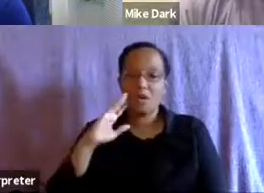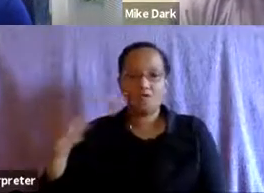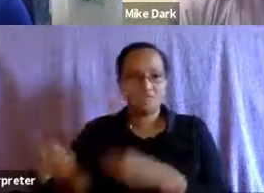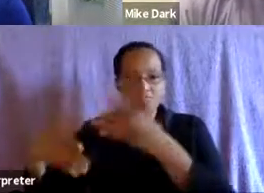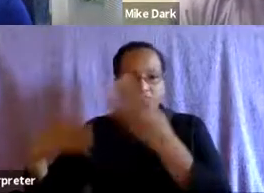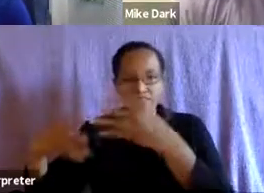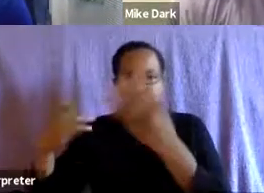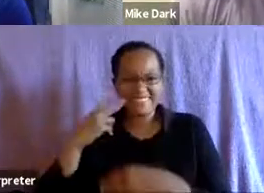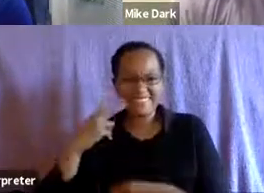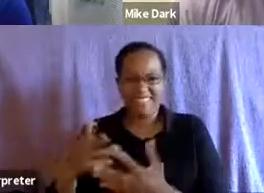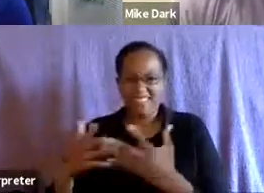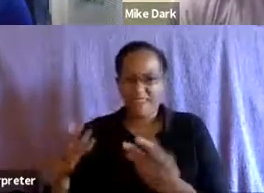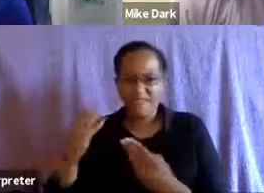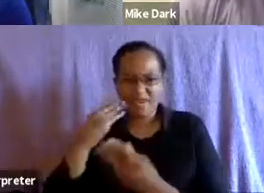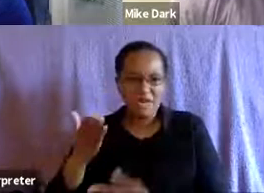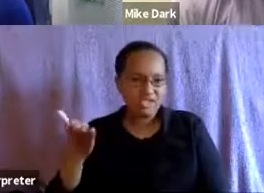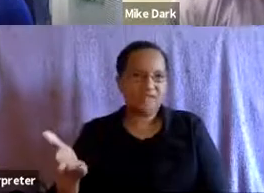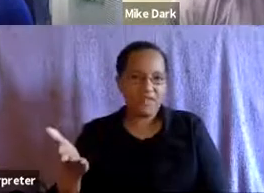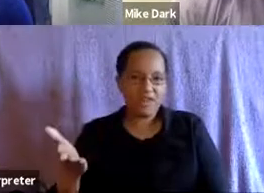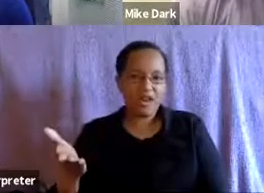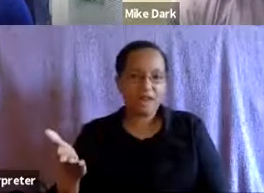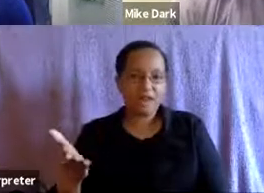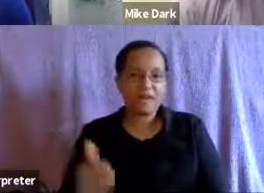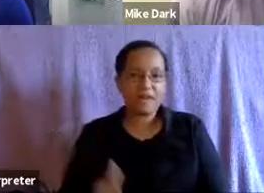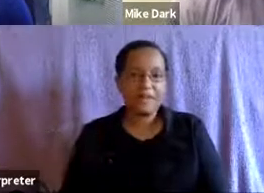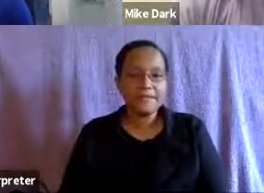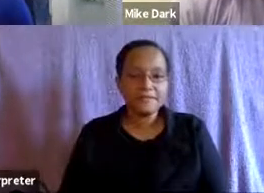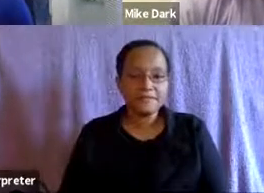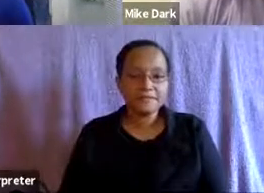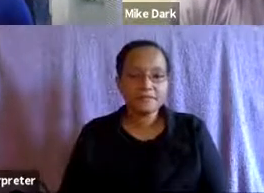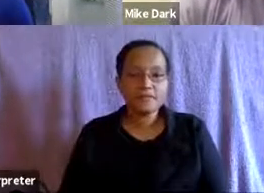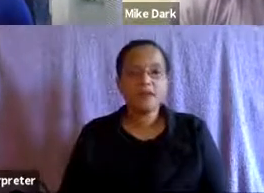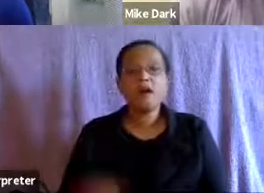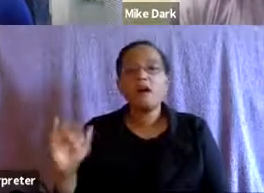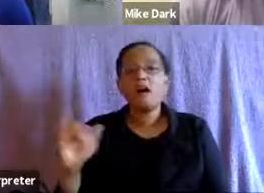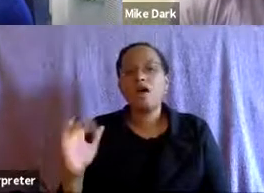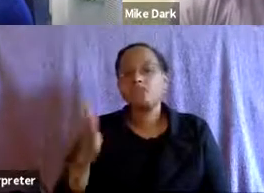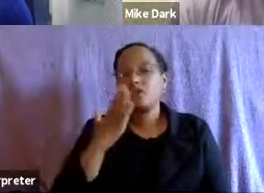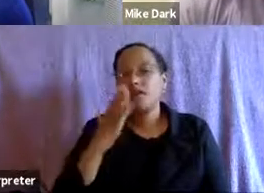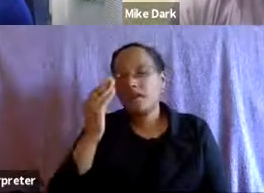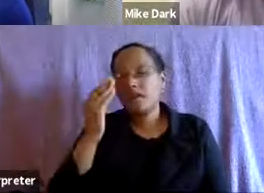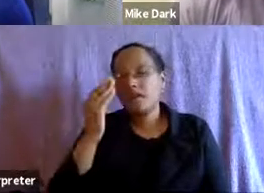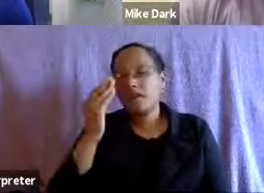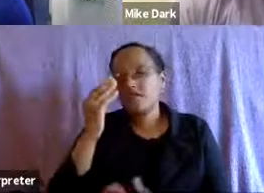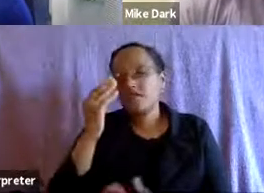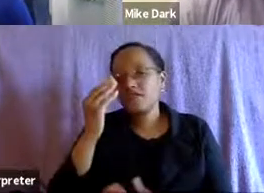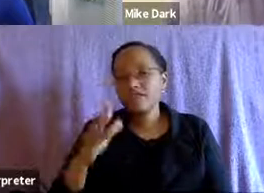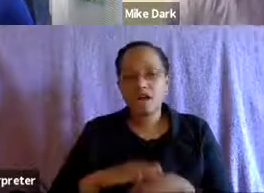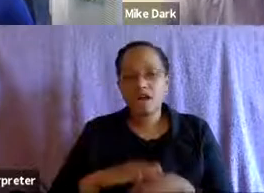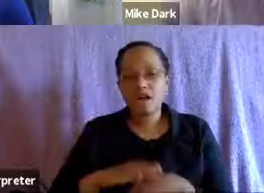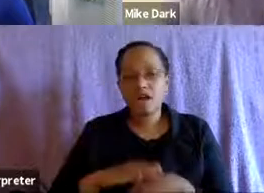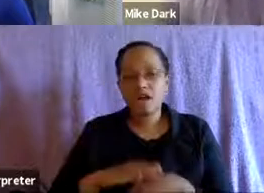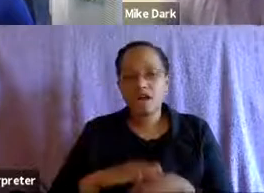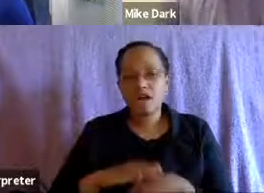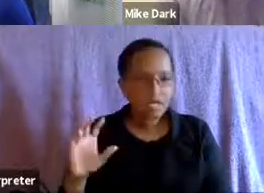email? Please email EAP's email. Tammy, can you tell them the general EAP email? I think so. I